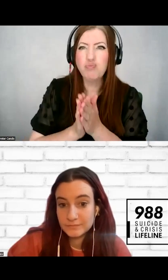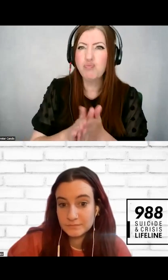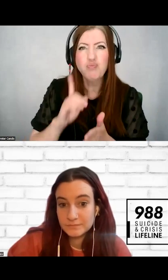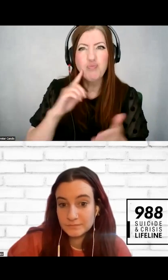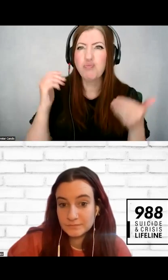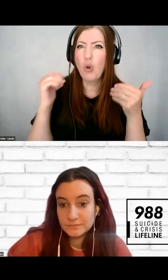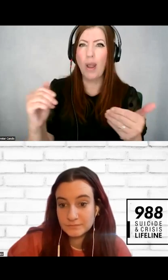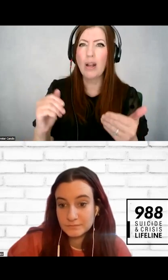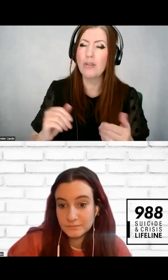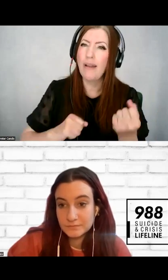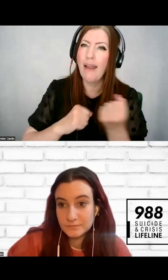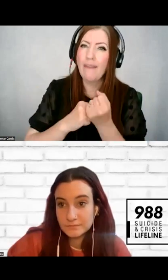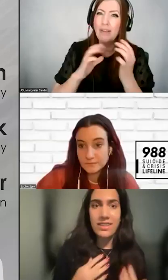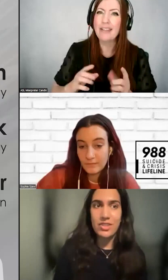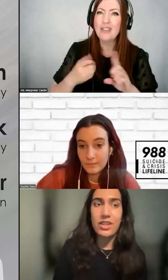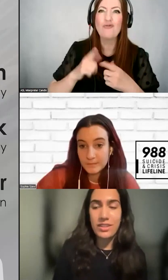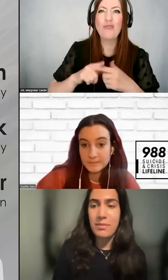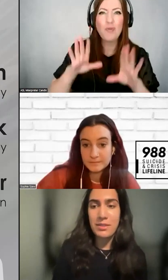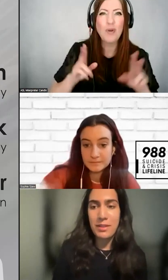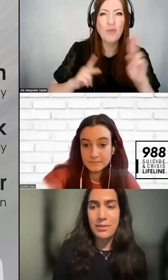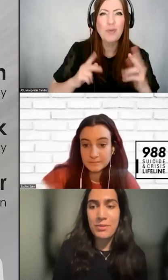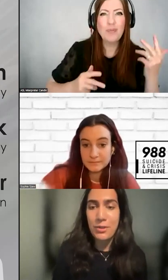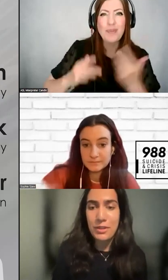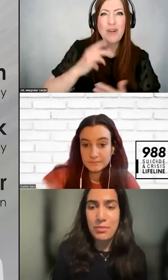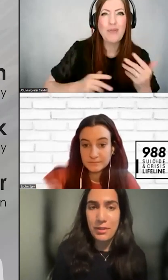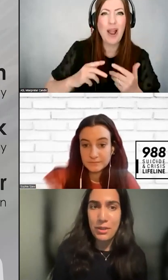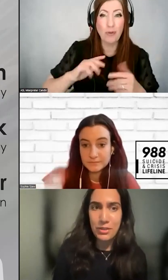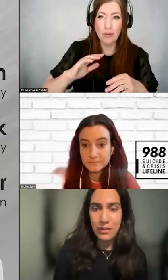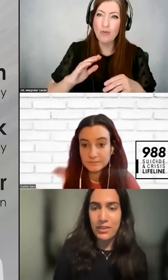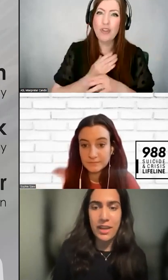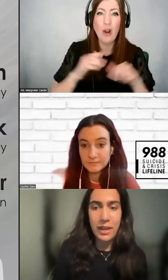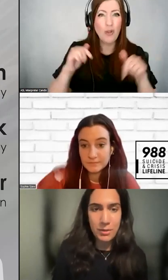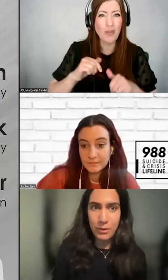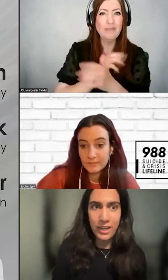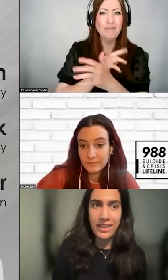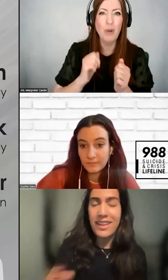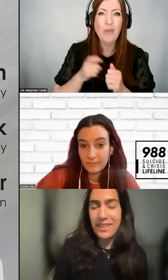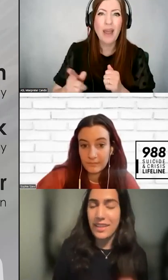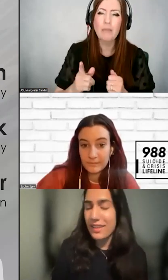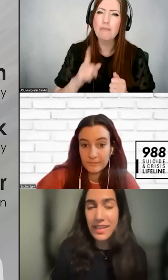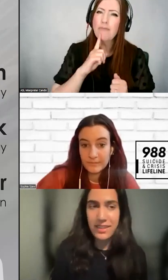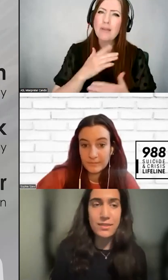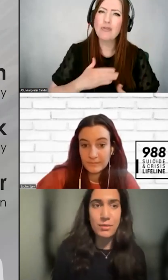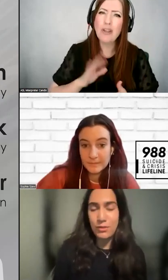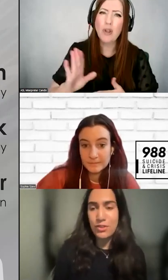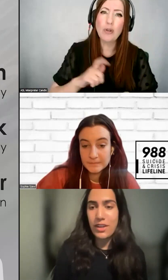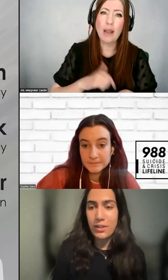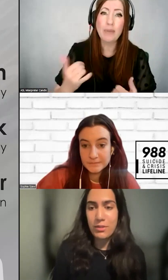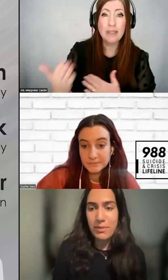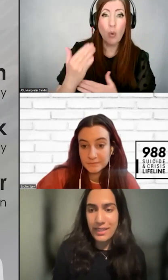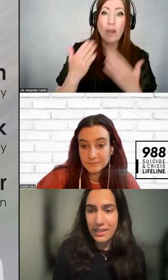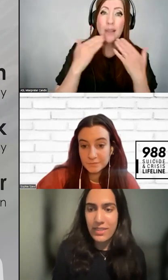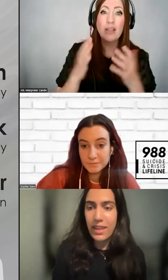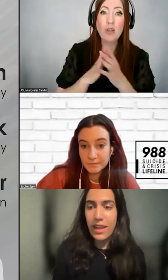friends and people to be around and share this space with. So I'm so deeply appreciative of their time this morning. And thanks again so much for sharing